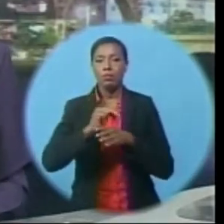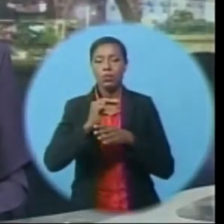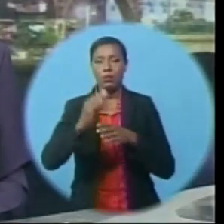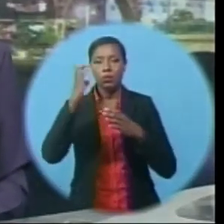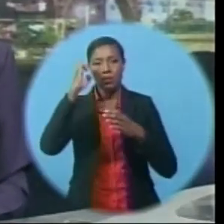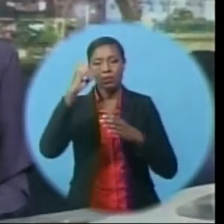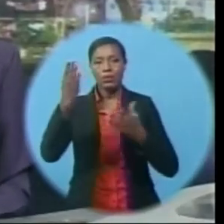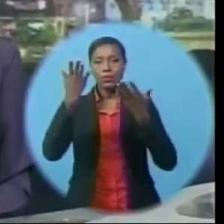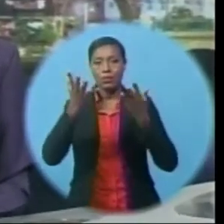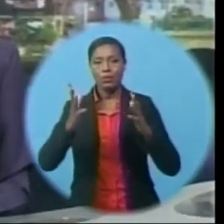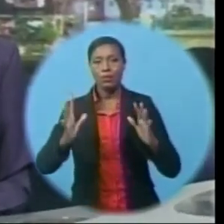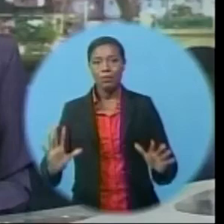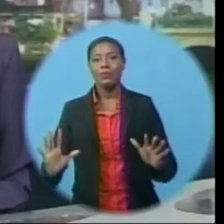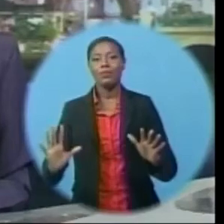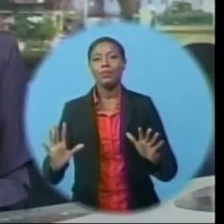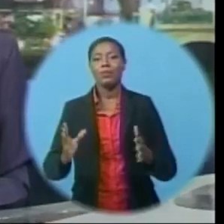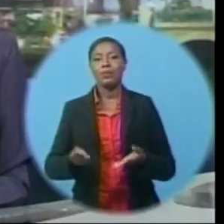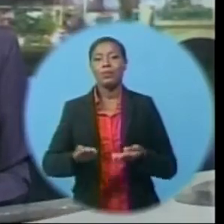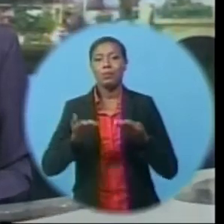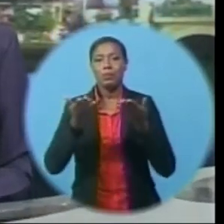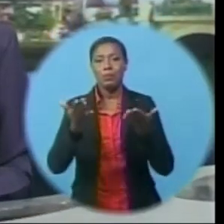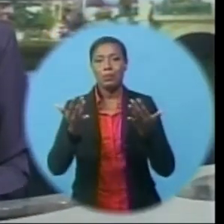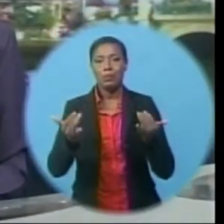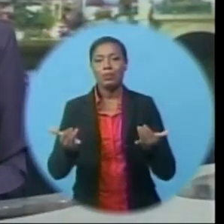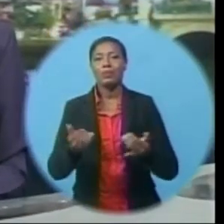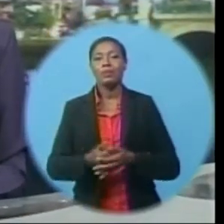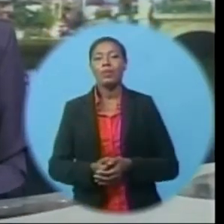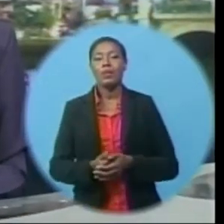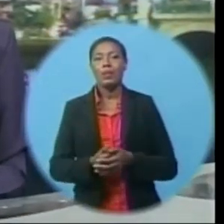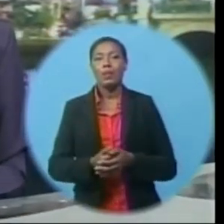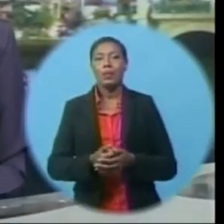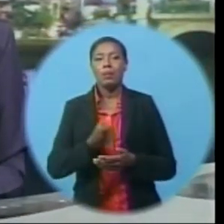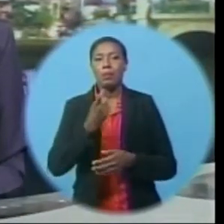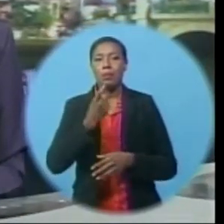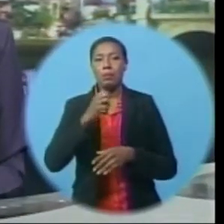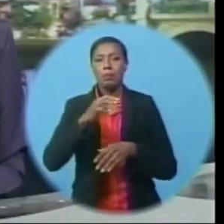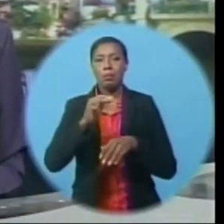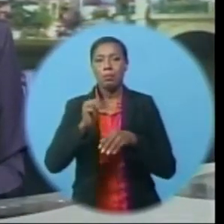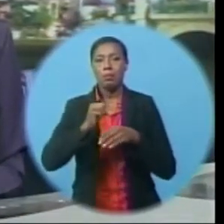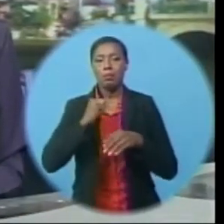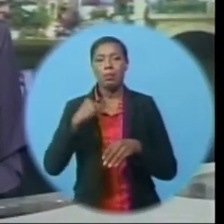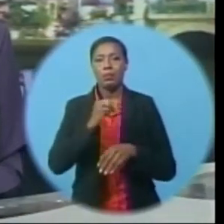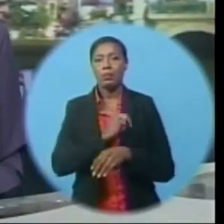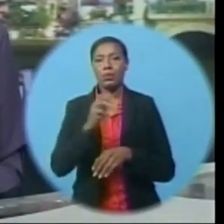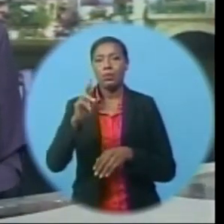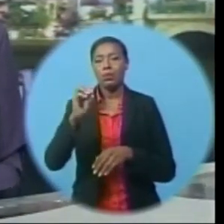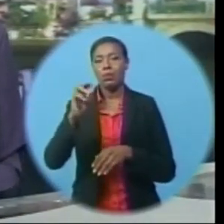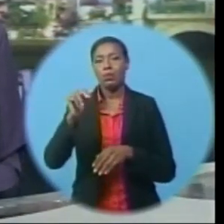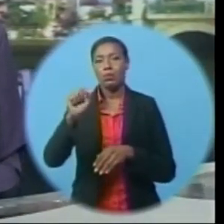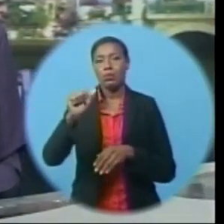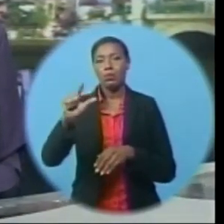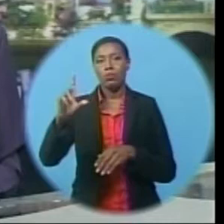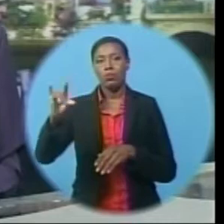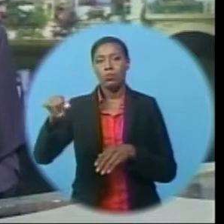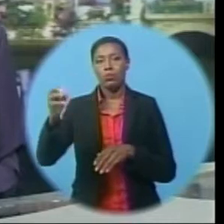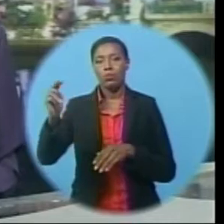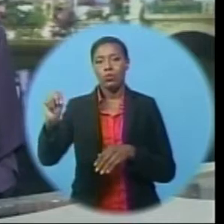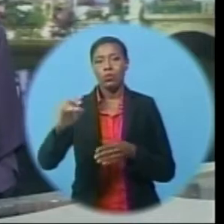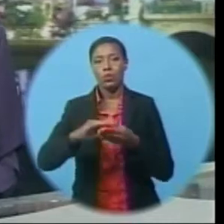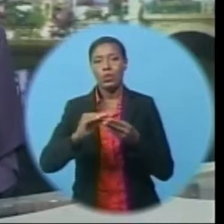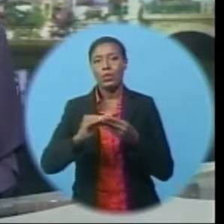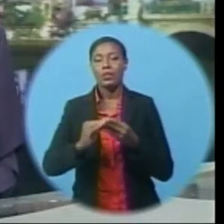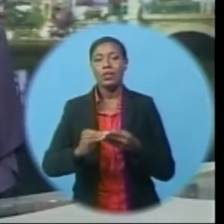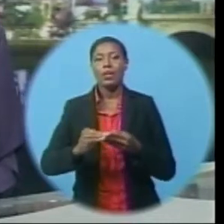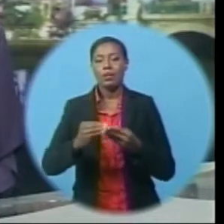over 700 being given official papers. This from Minister Ronald Jones, who says the last batch were given their appointment